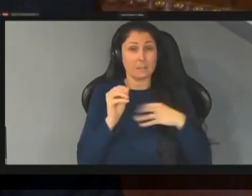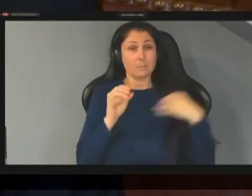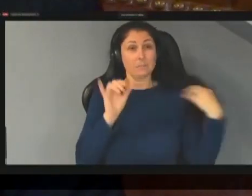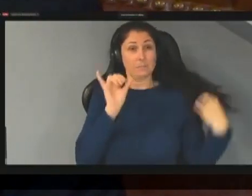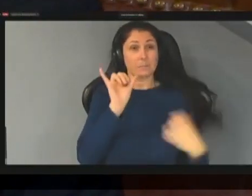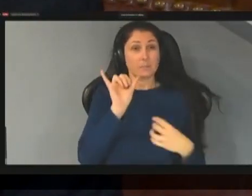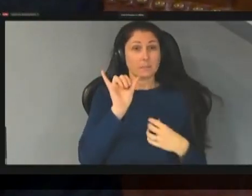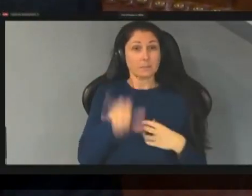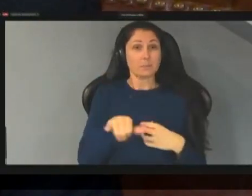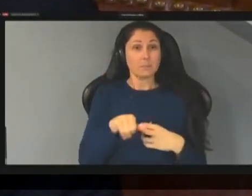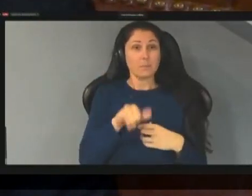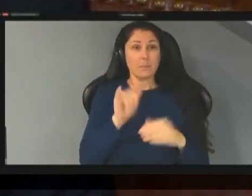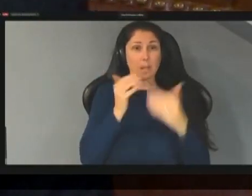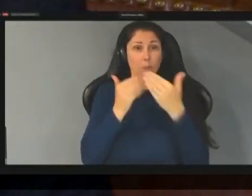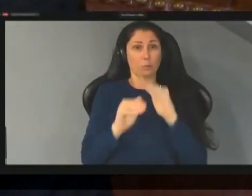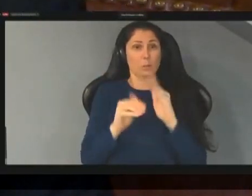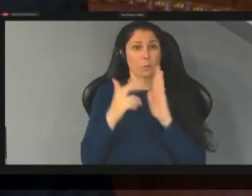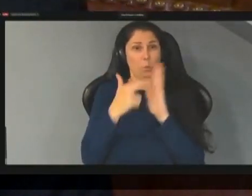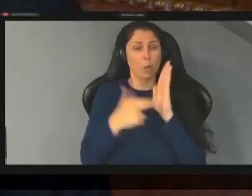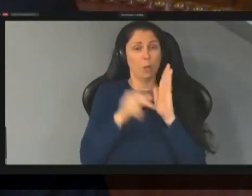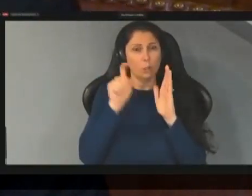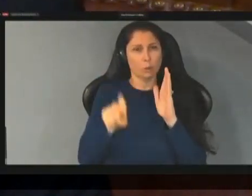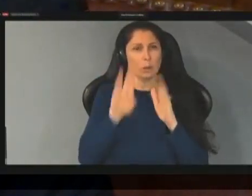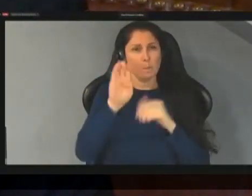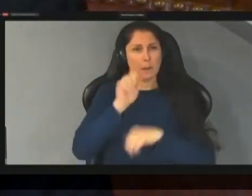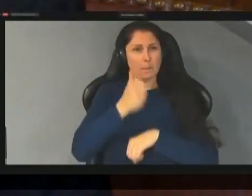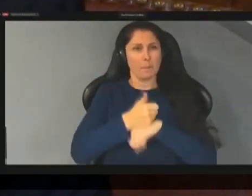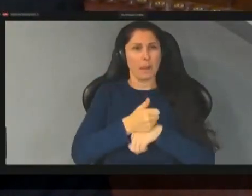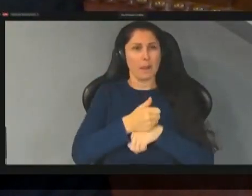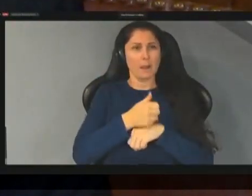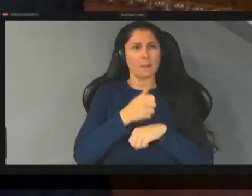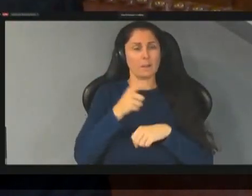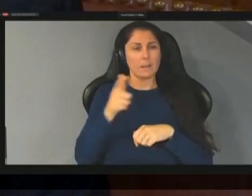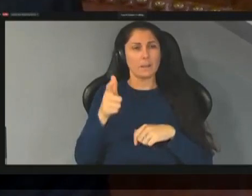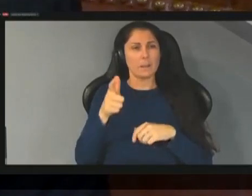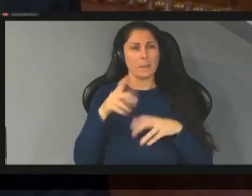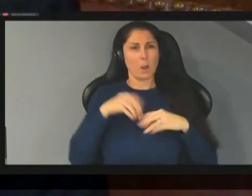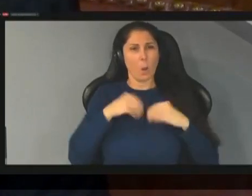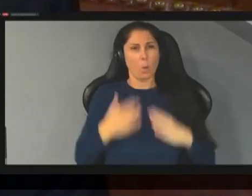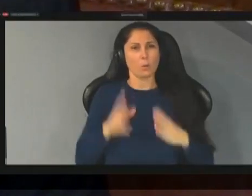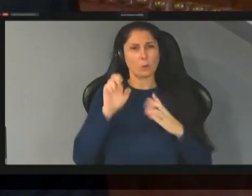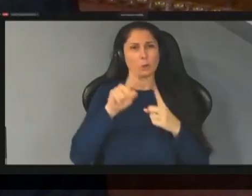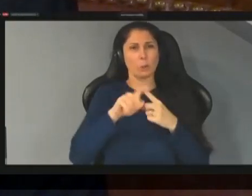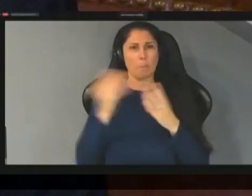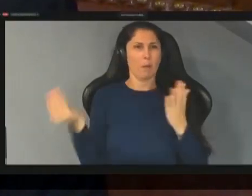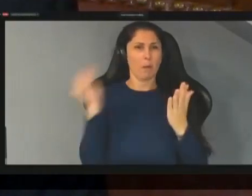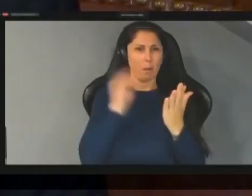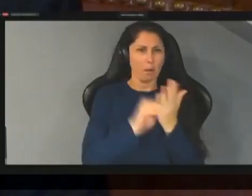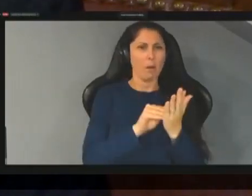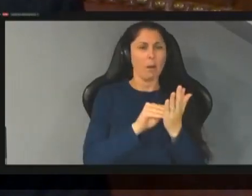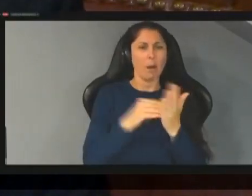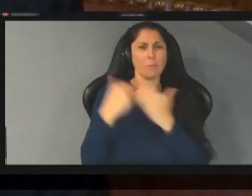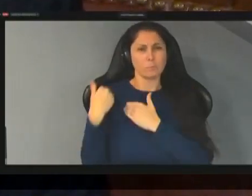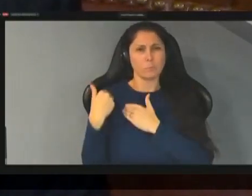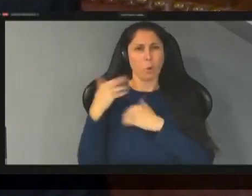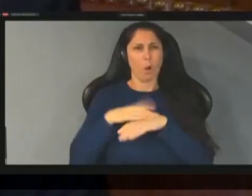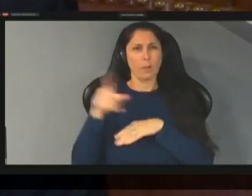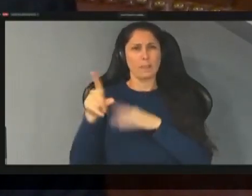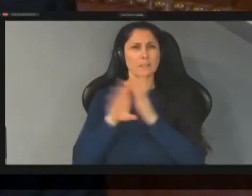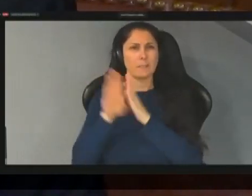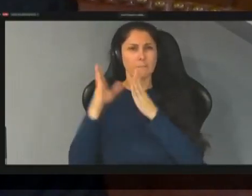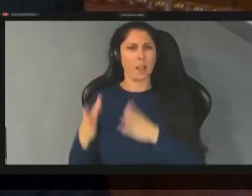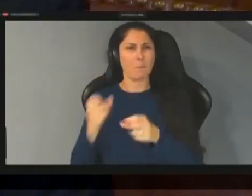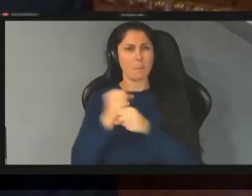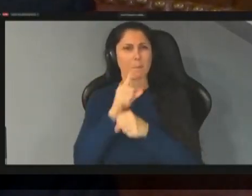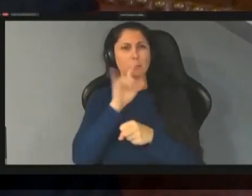the strict rules should actually be placed. You know, the onus should be put on the developers to make sure that those meetings happen, and that people